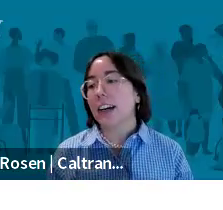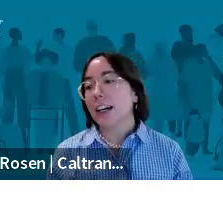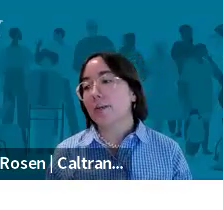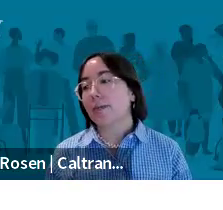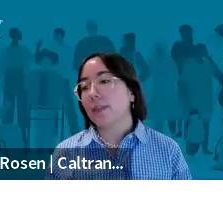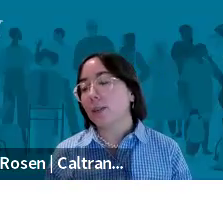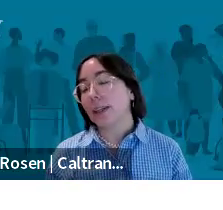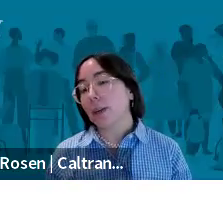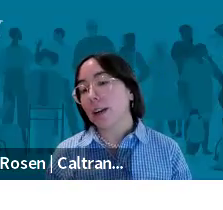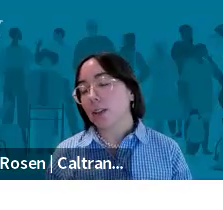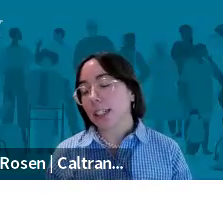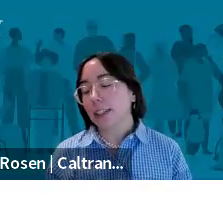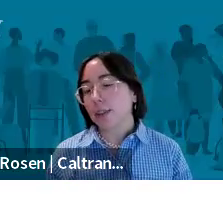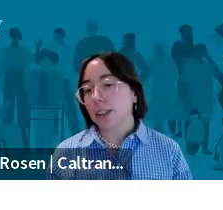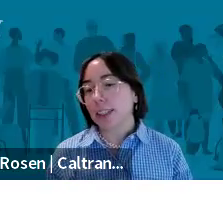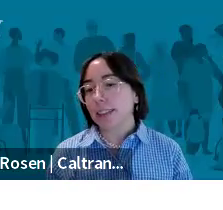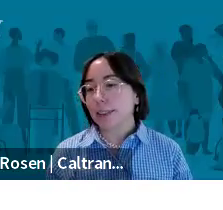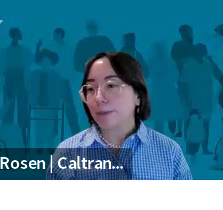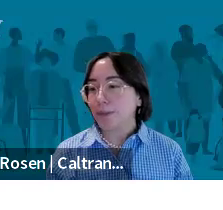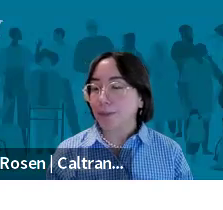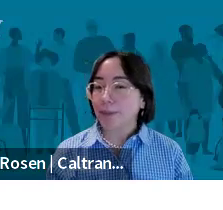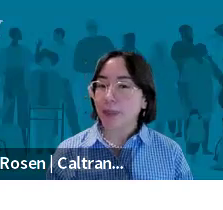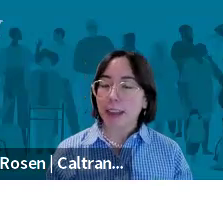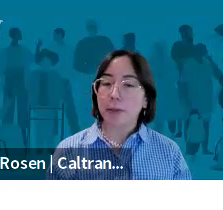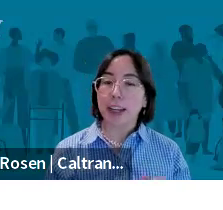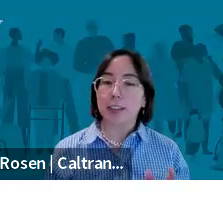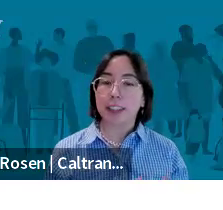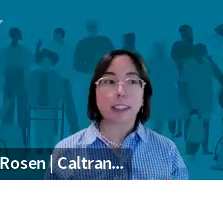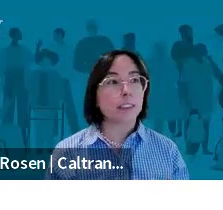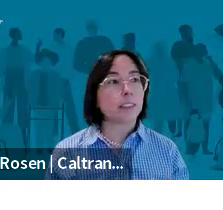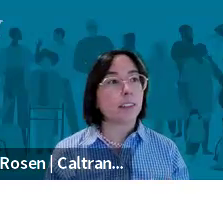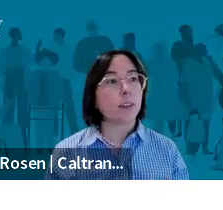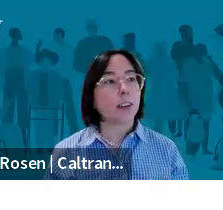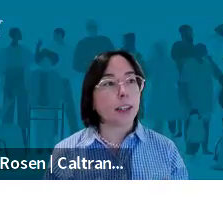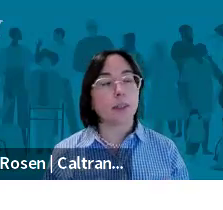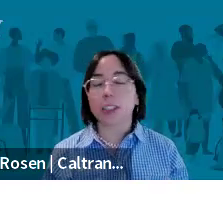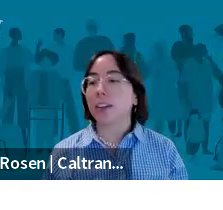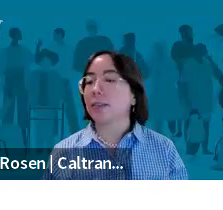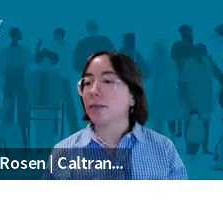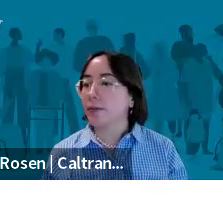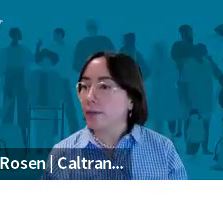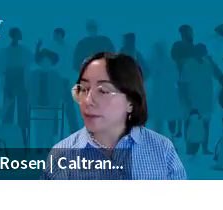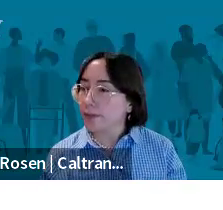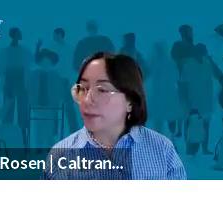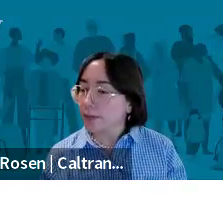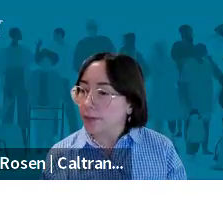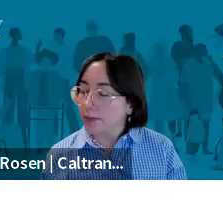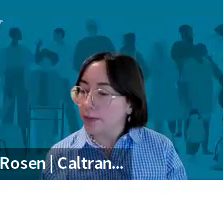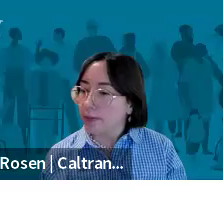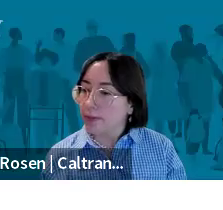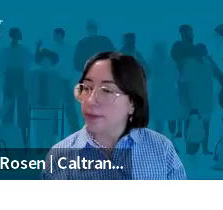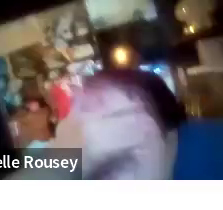identify equity priority communities. And then we have oh, go ahead, Michelle.